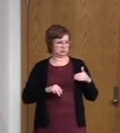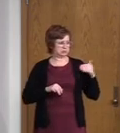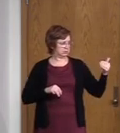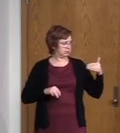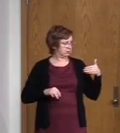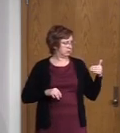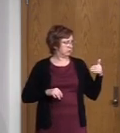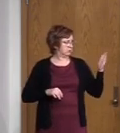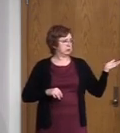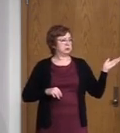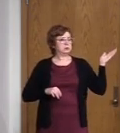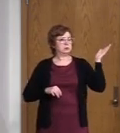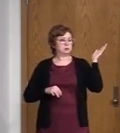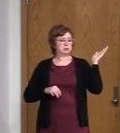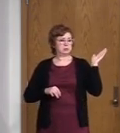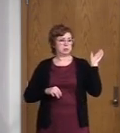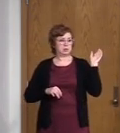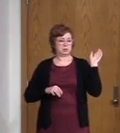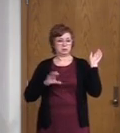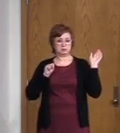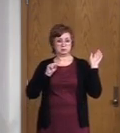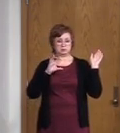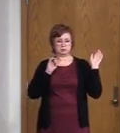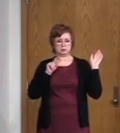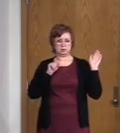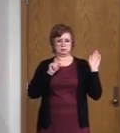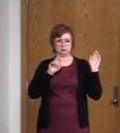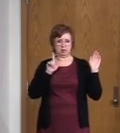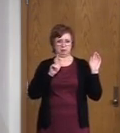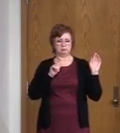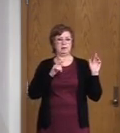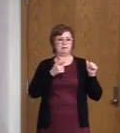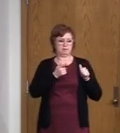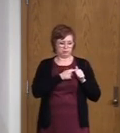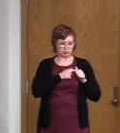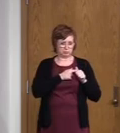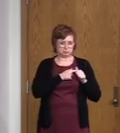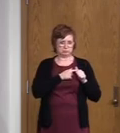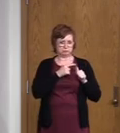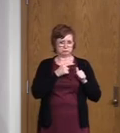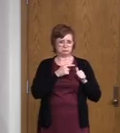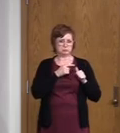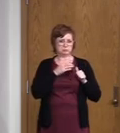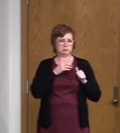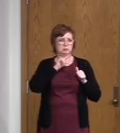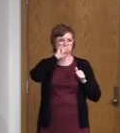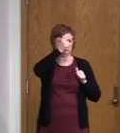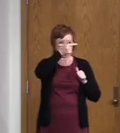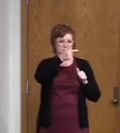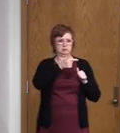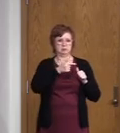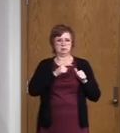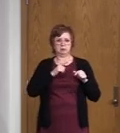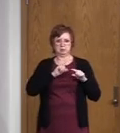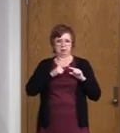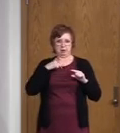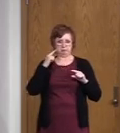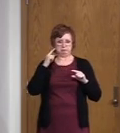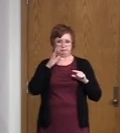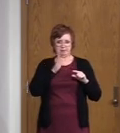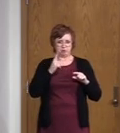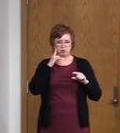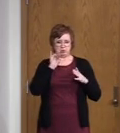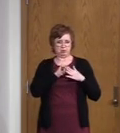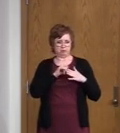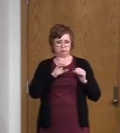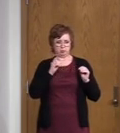So, Derek, first of all, I'm not hearing those concerns at my level, so I would